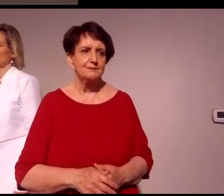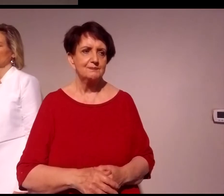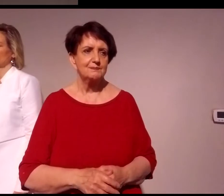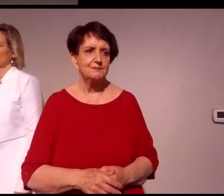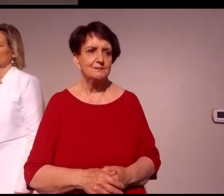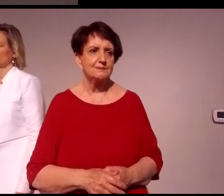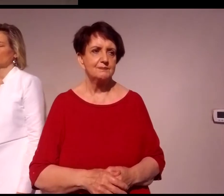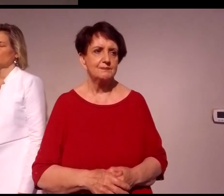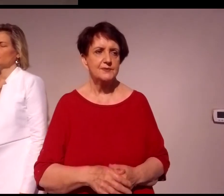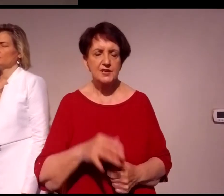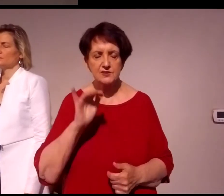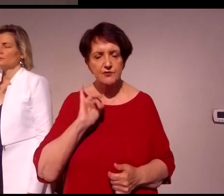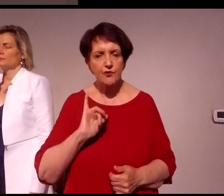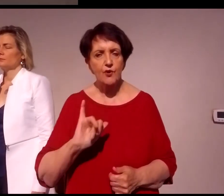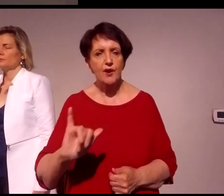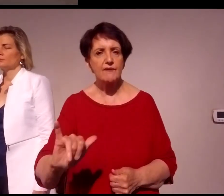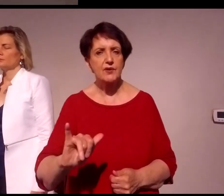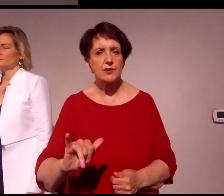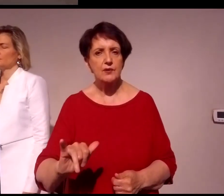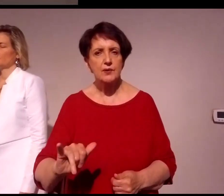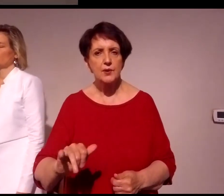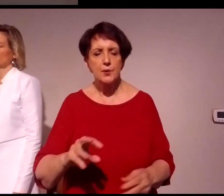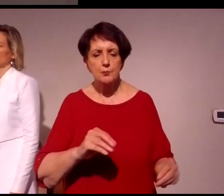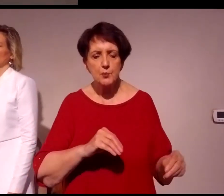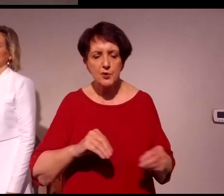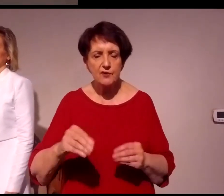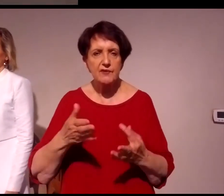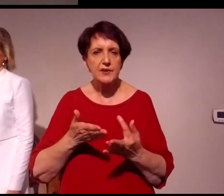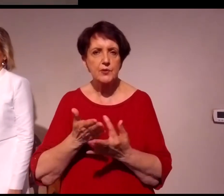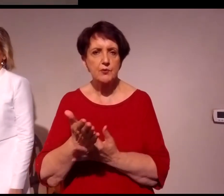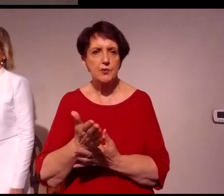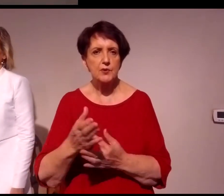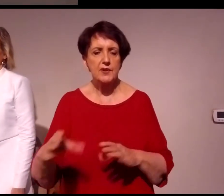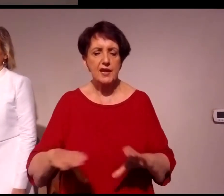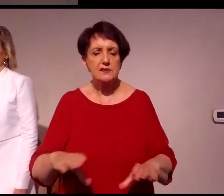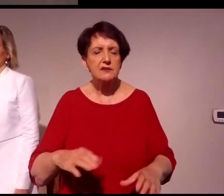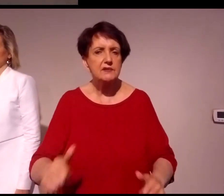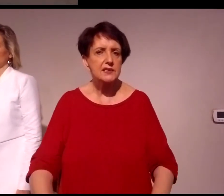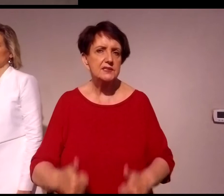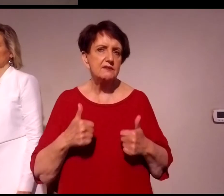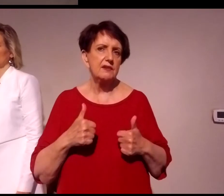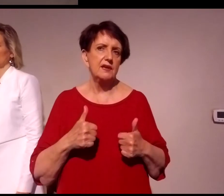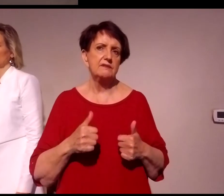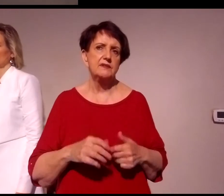It is forever moving through all of the activities of life.